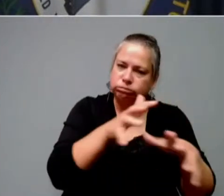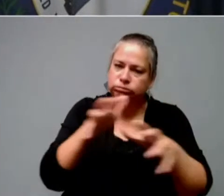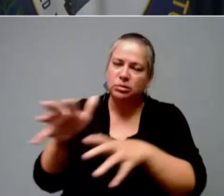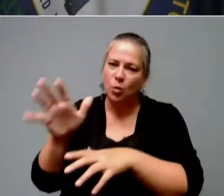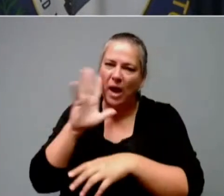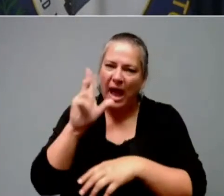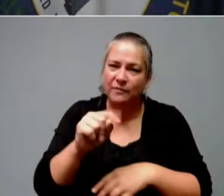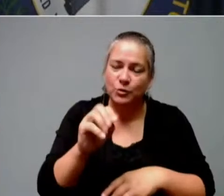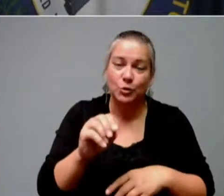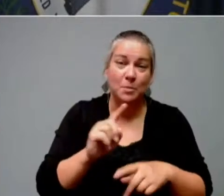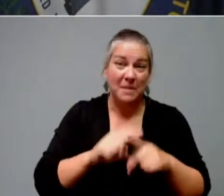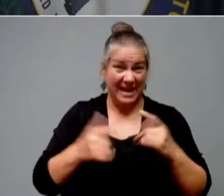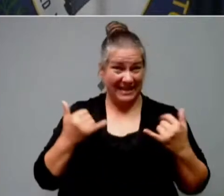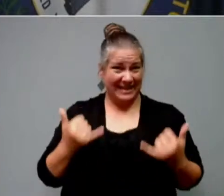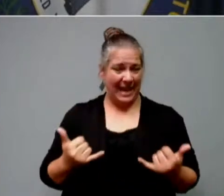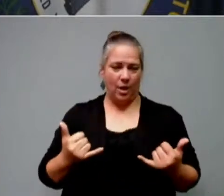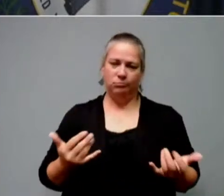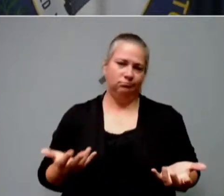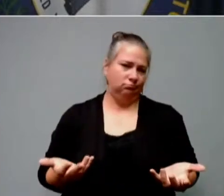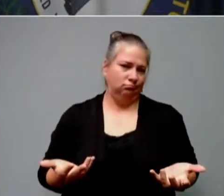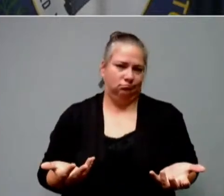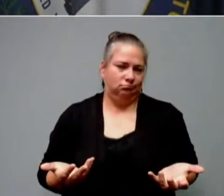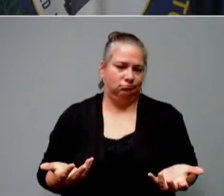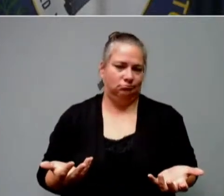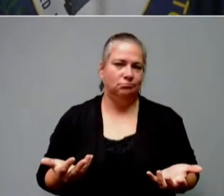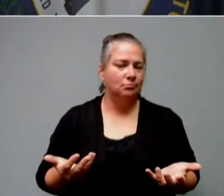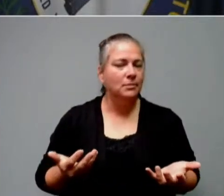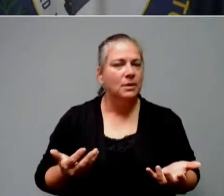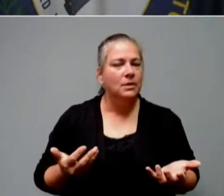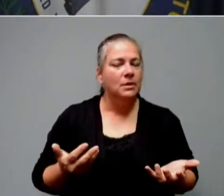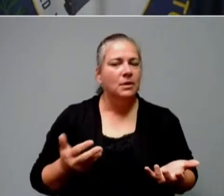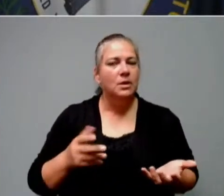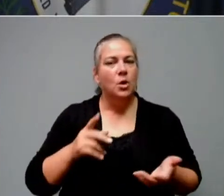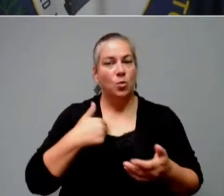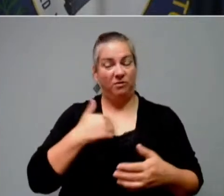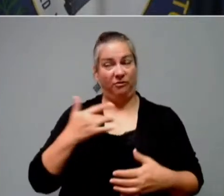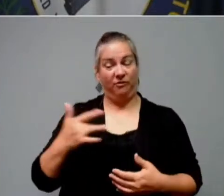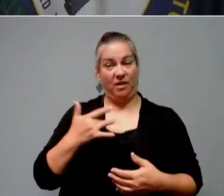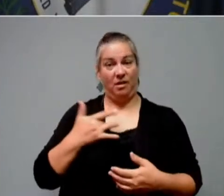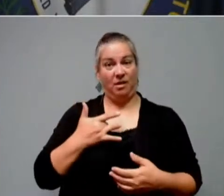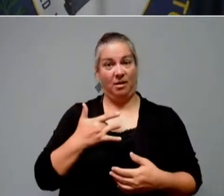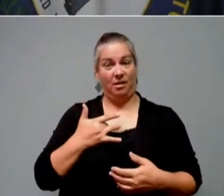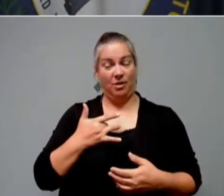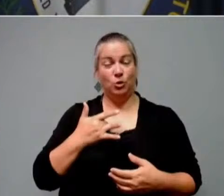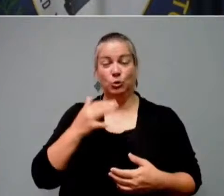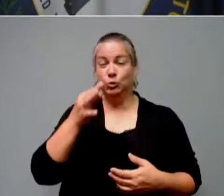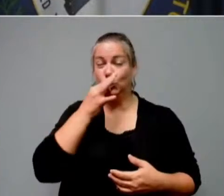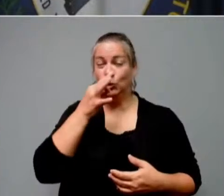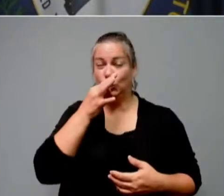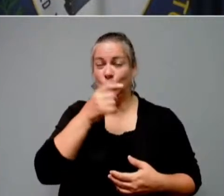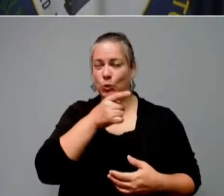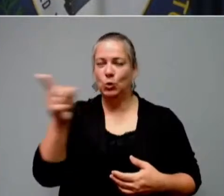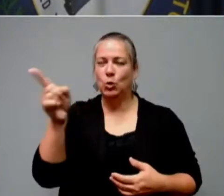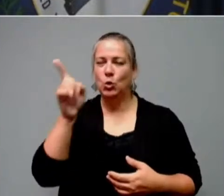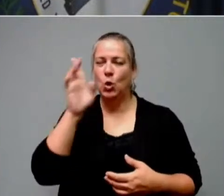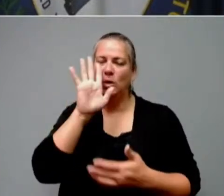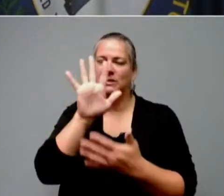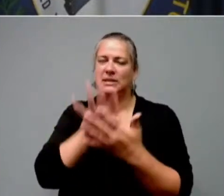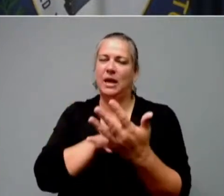certain amount of time that they're going to recommend after your second one. So I think people are going to be able to be scheduled